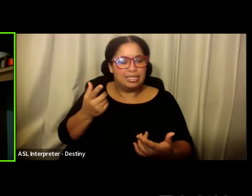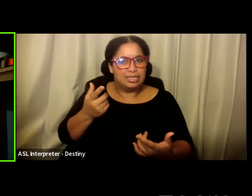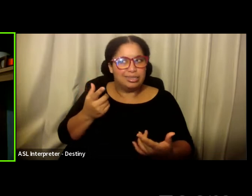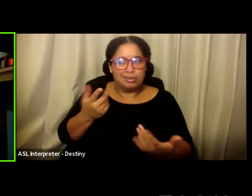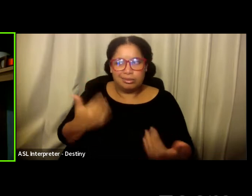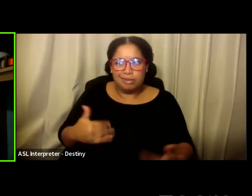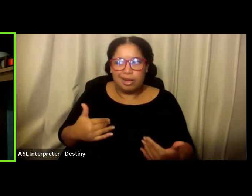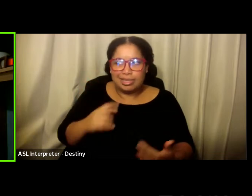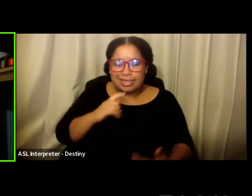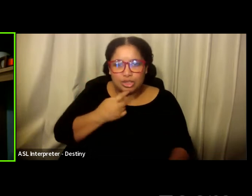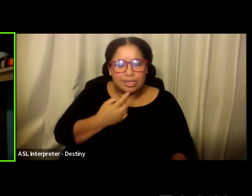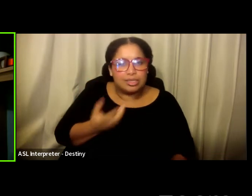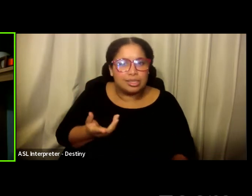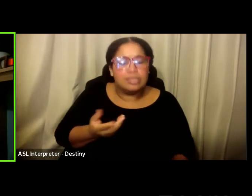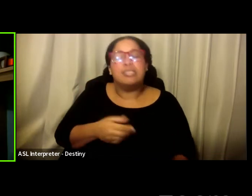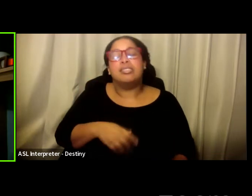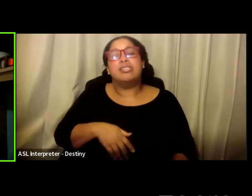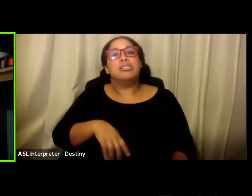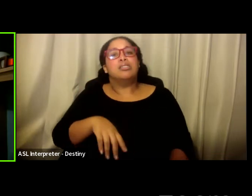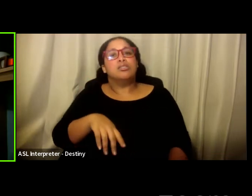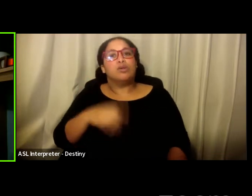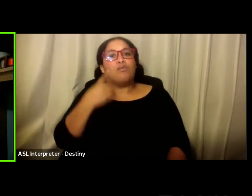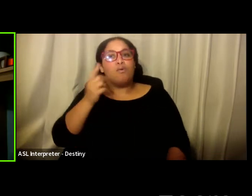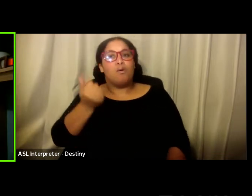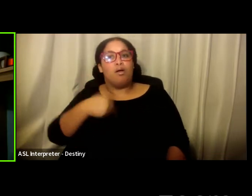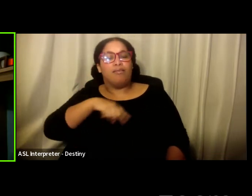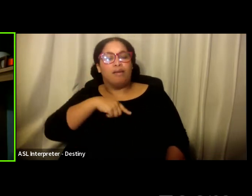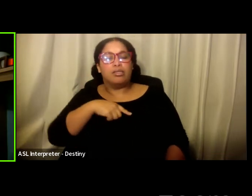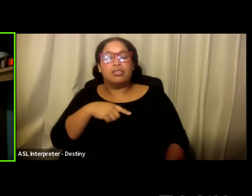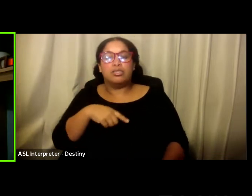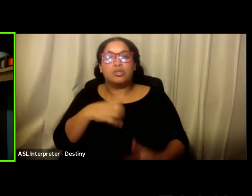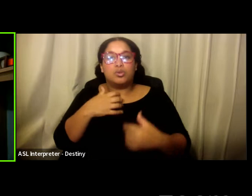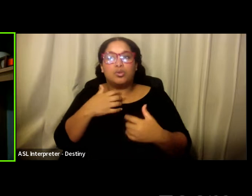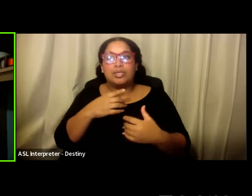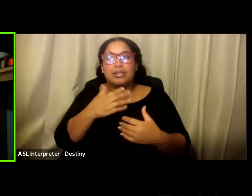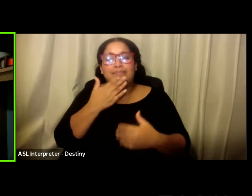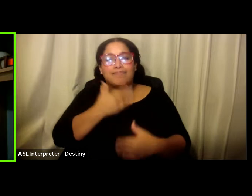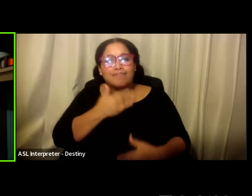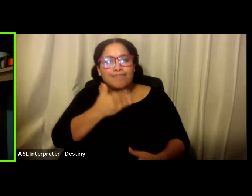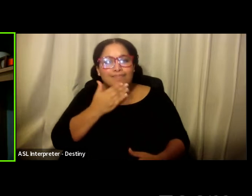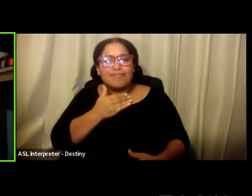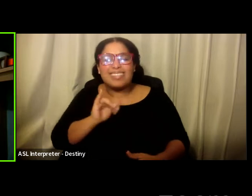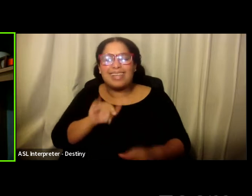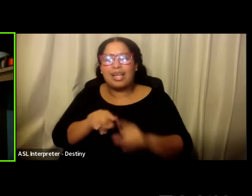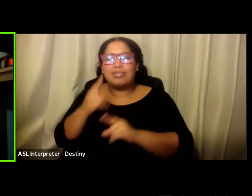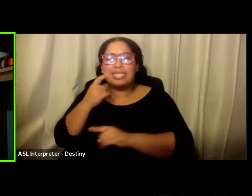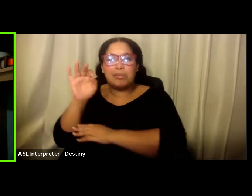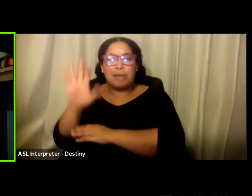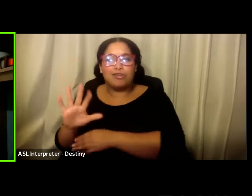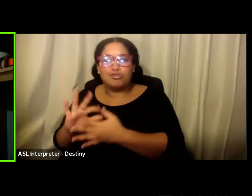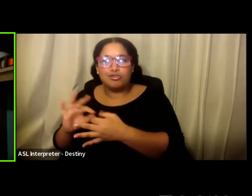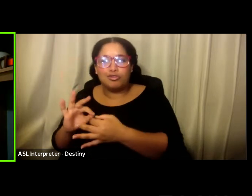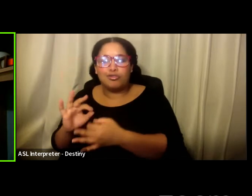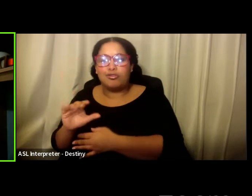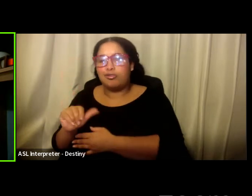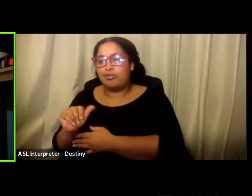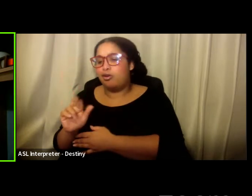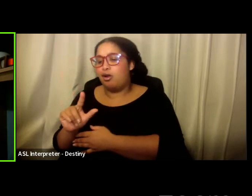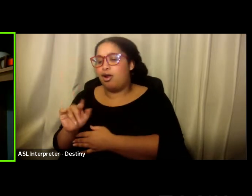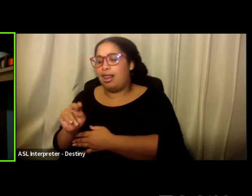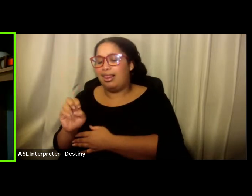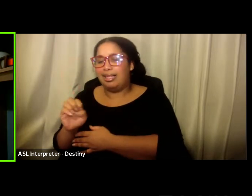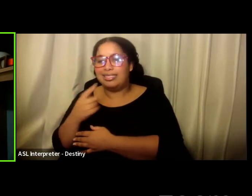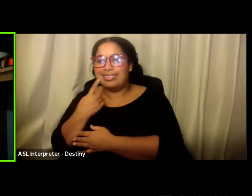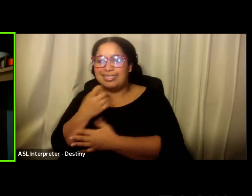I think for us all to be, you know, lovingly, as Pastor Arlene, you know, has said,